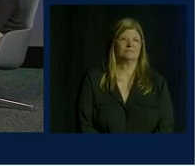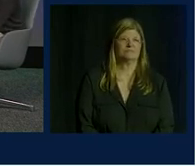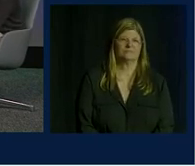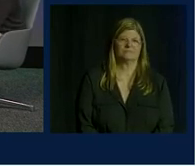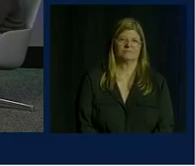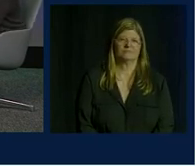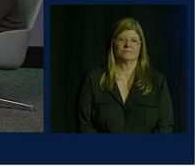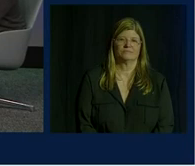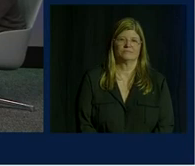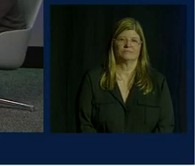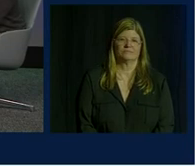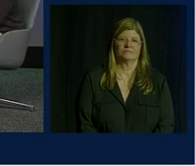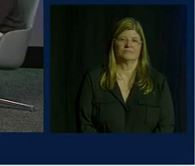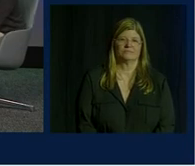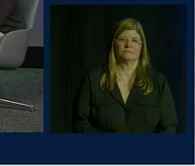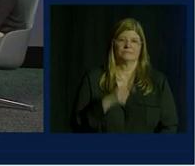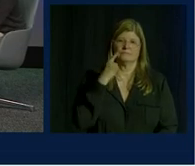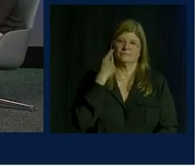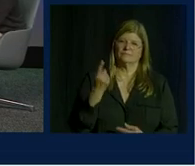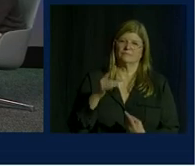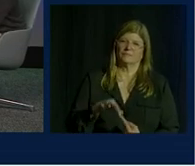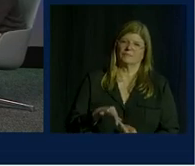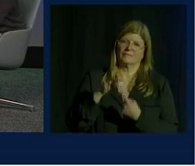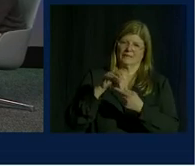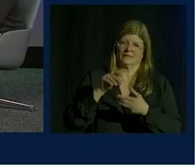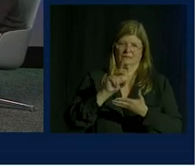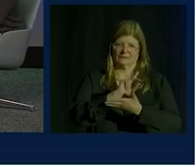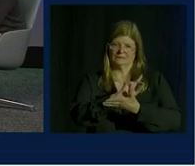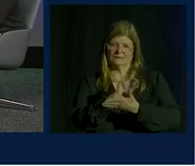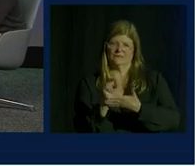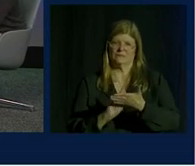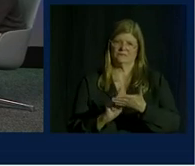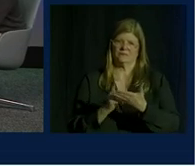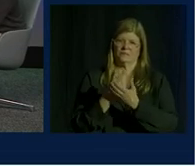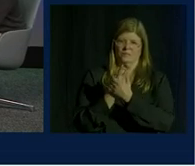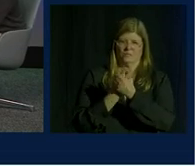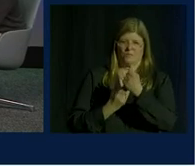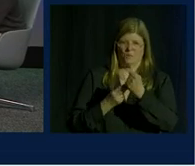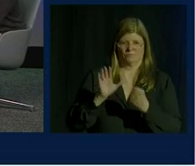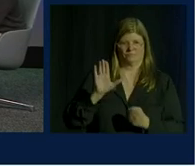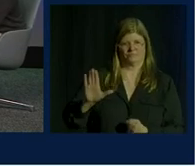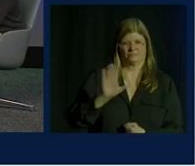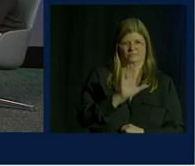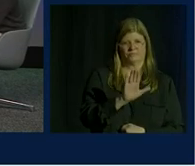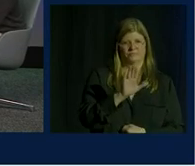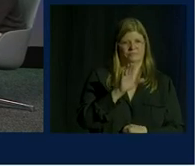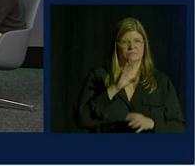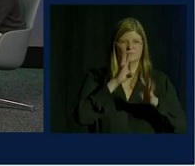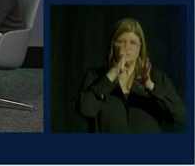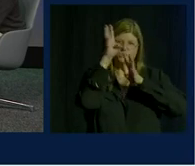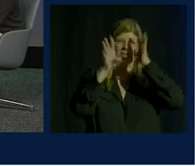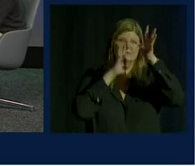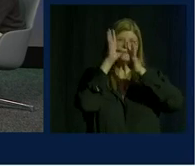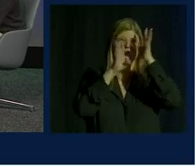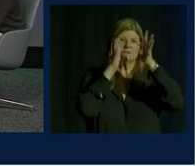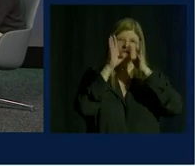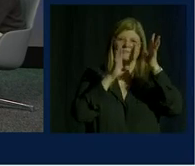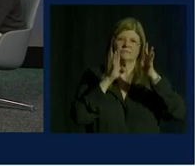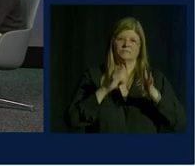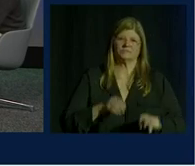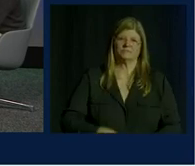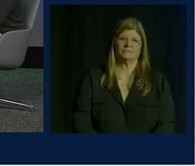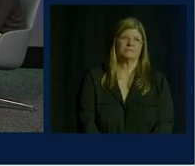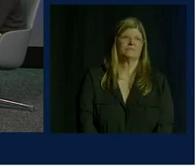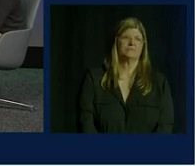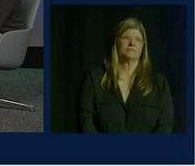also unique in the design of both of your innovations here for Shop in the District and just beyond